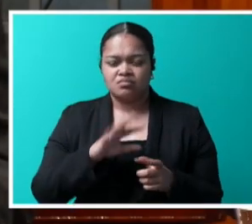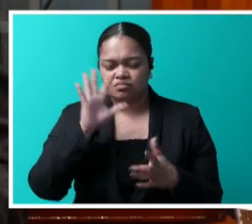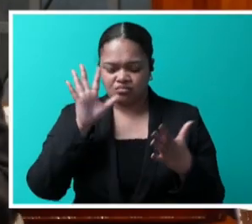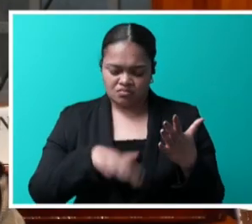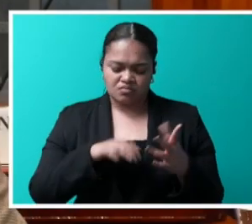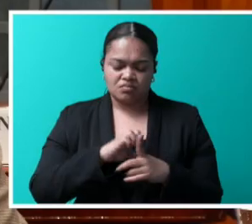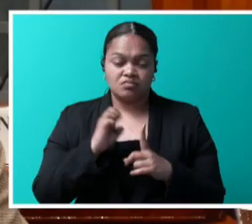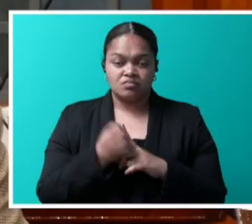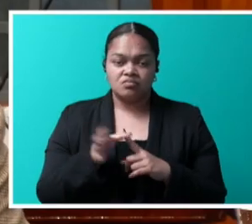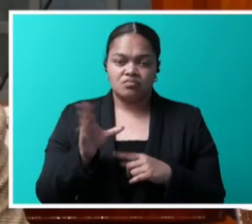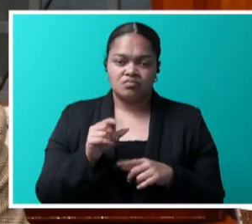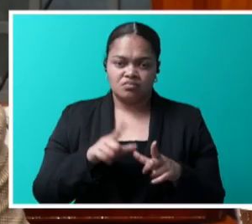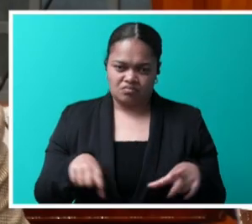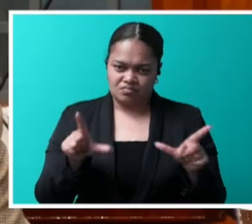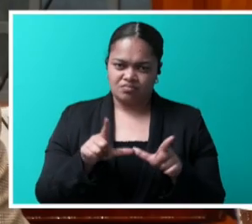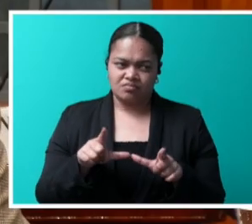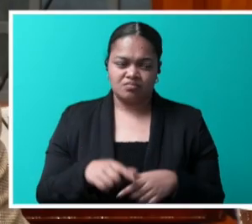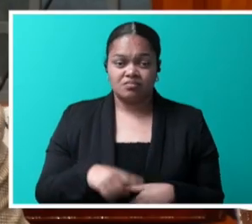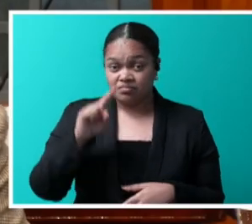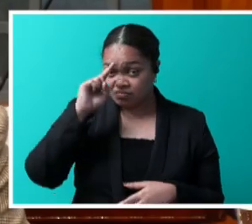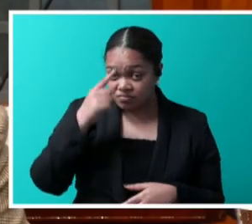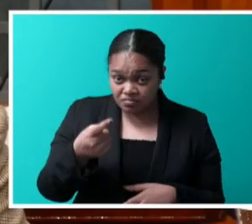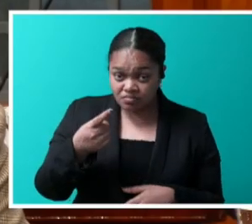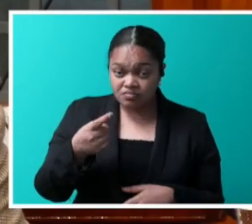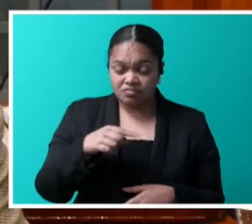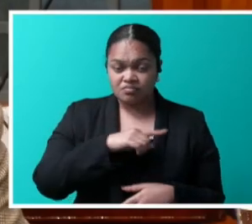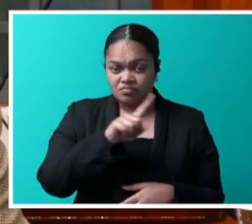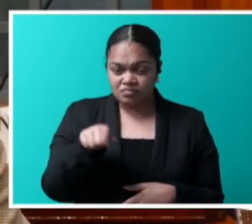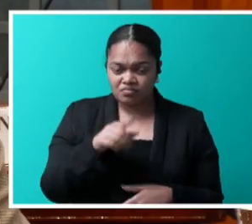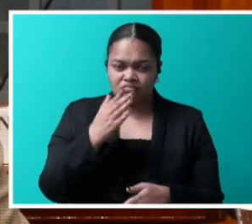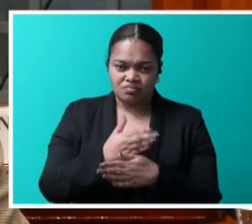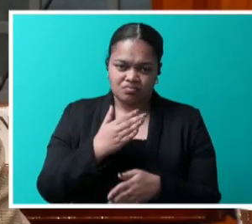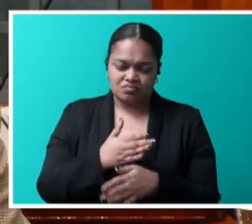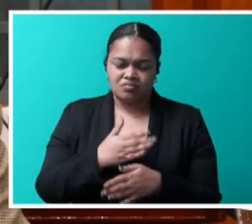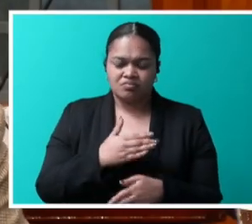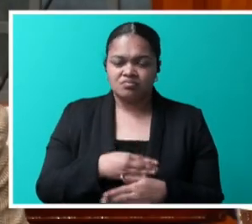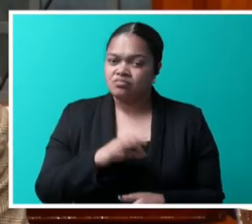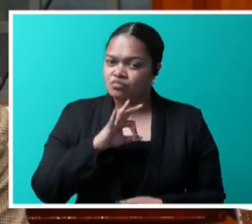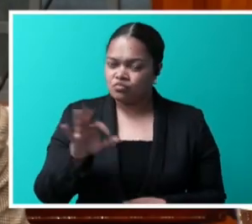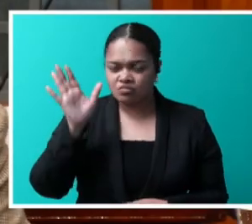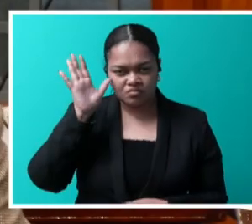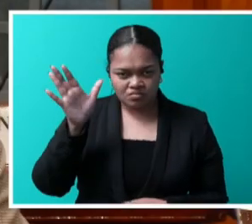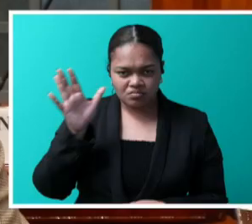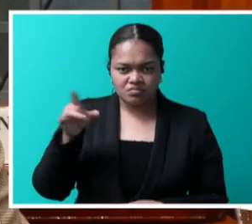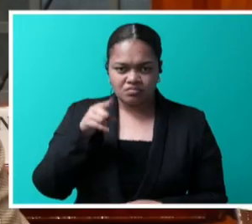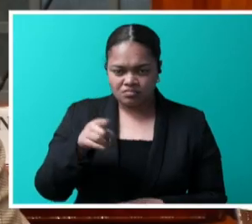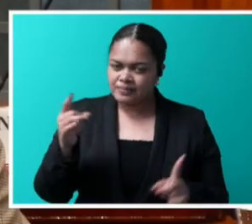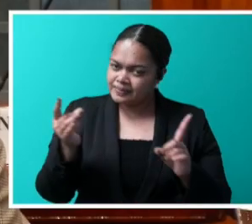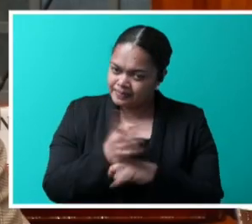environment of the locality. And understanding those factors, Mr. Speaker, is not academic. It is